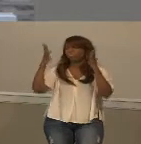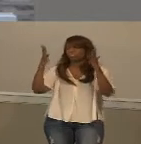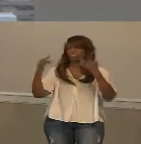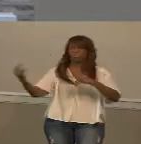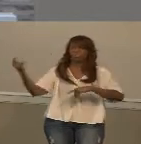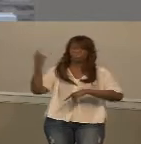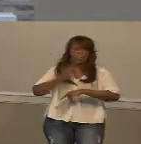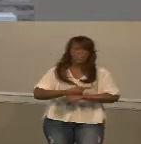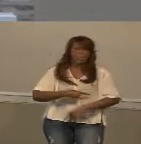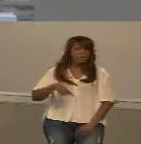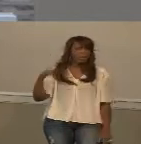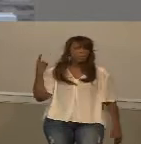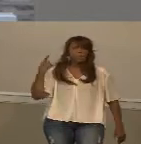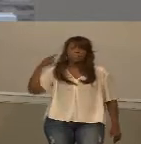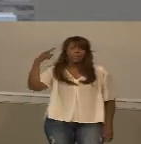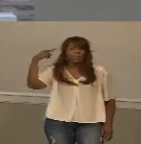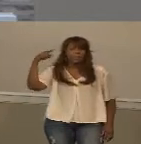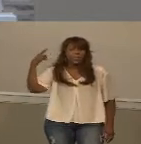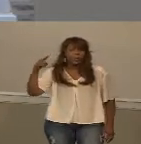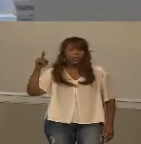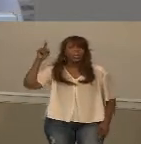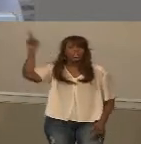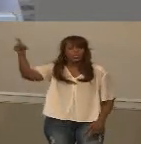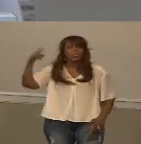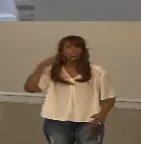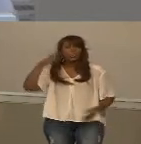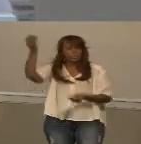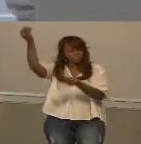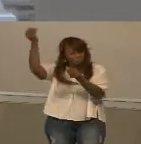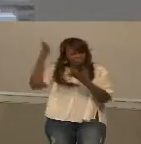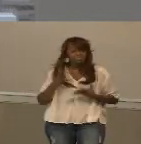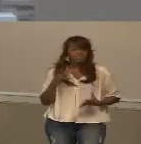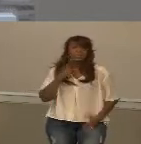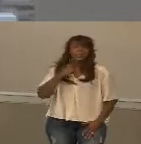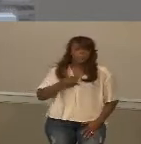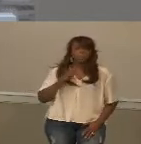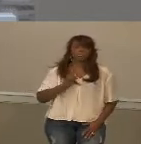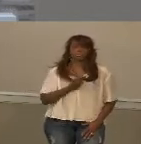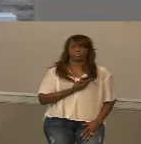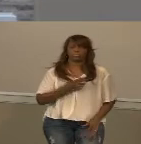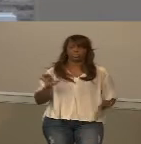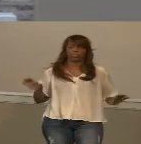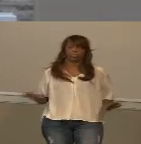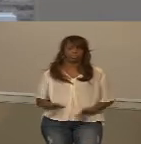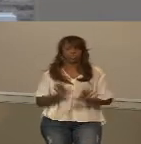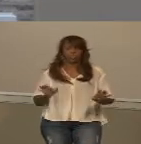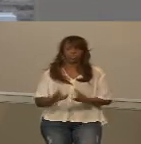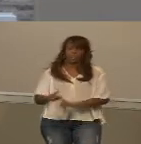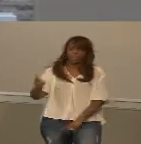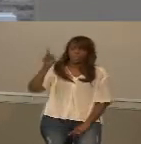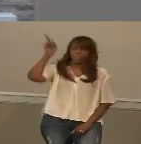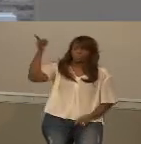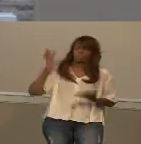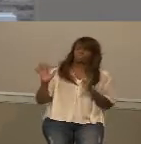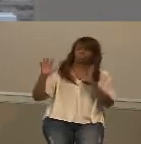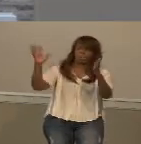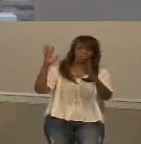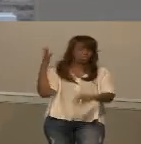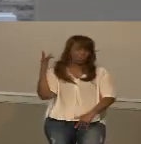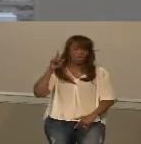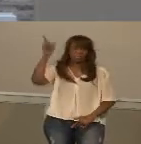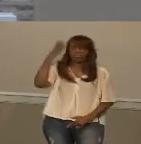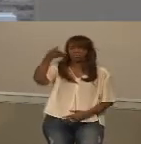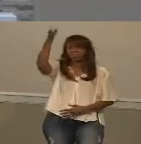only because this is what you have commanded us to do, but we praise you because you are God. You